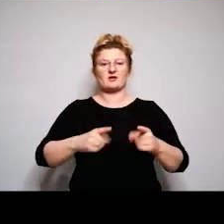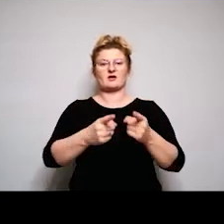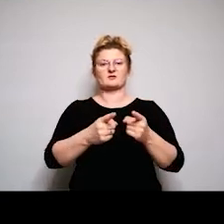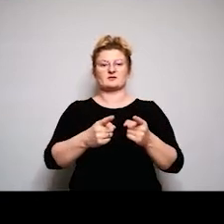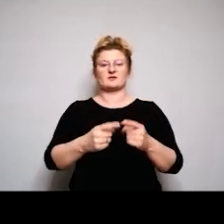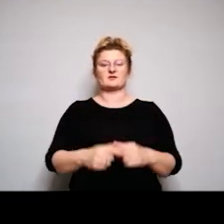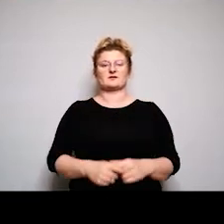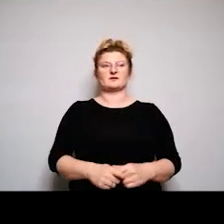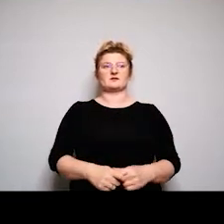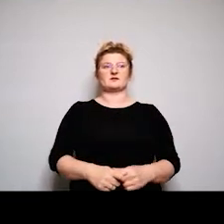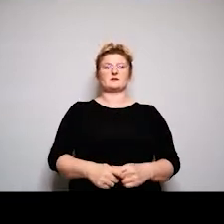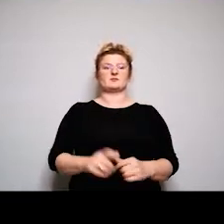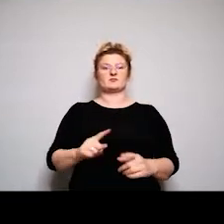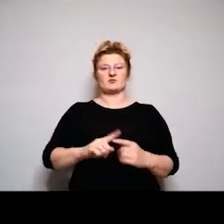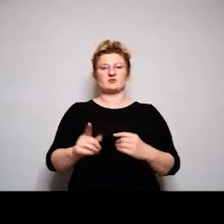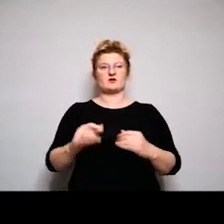important